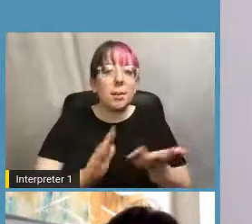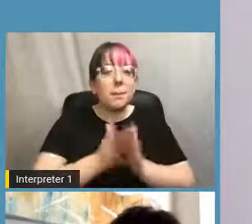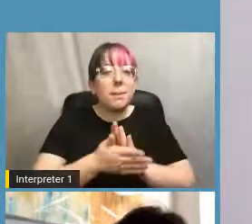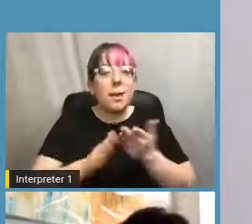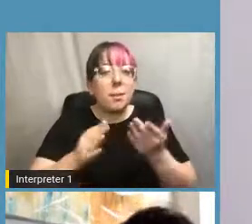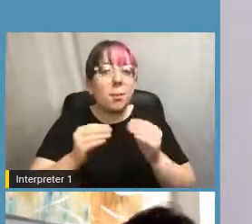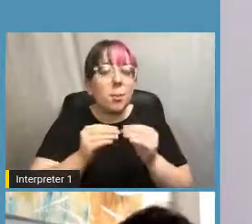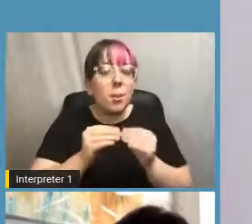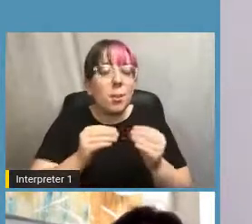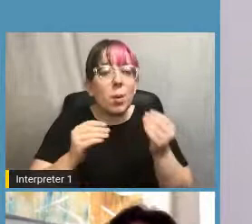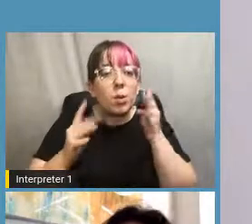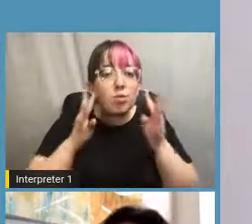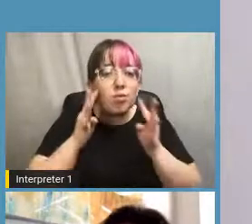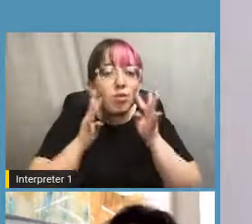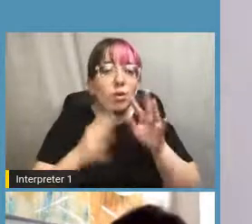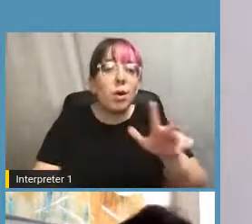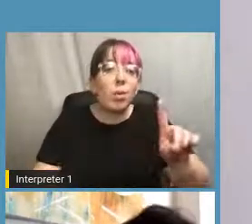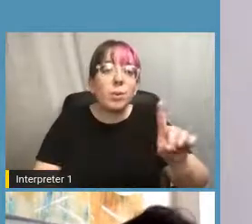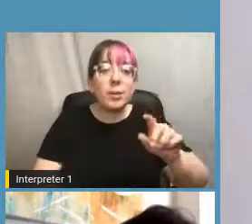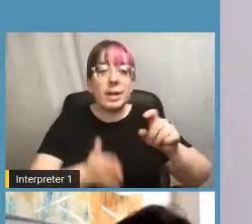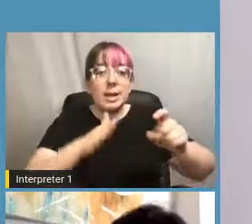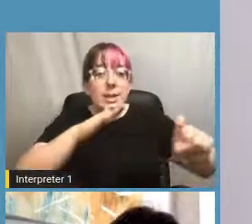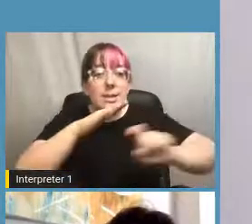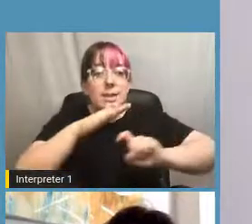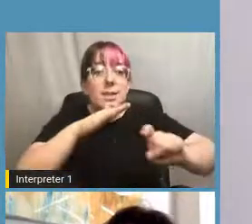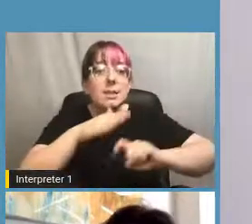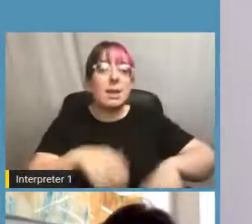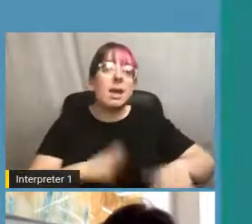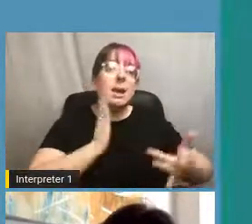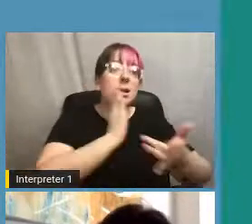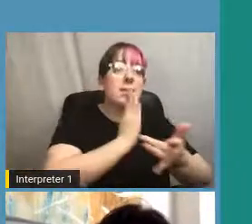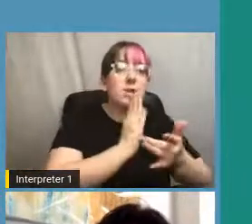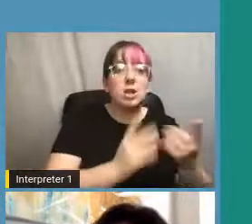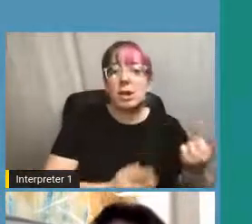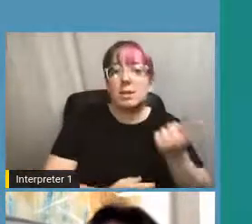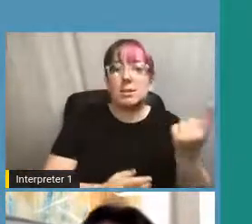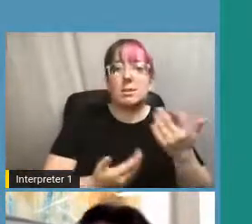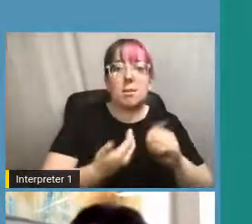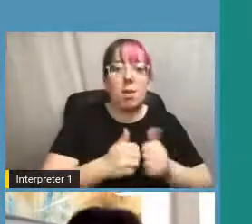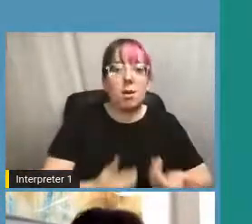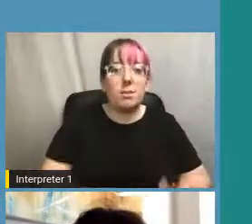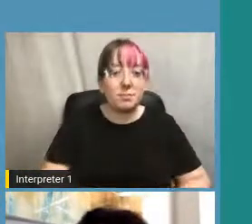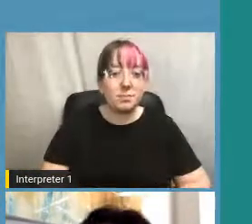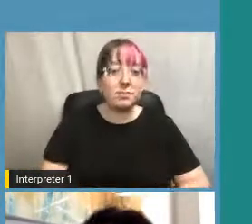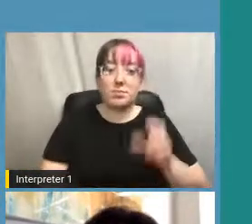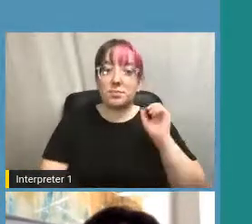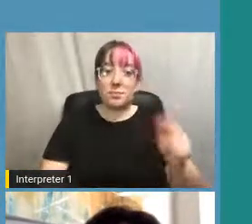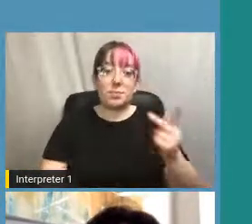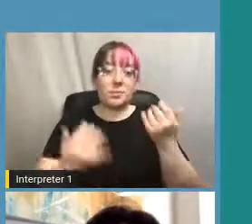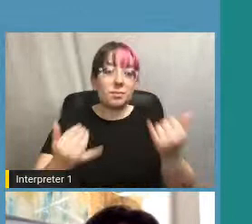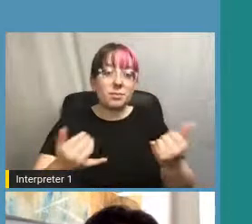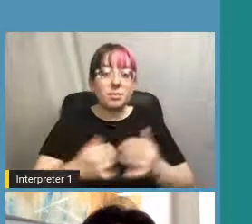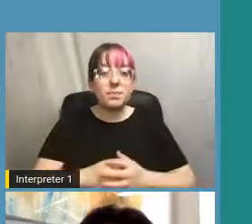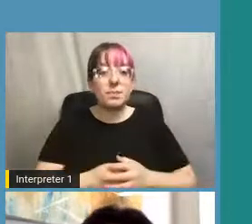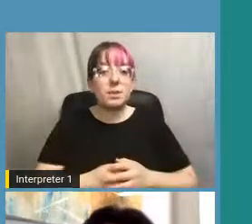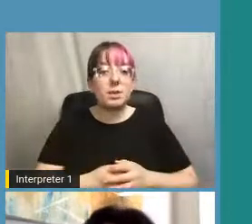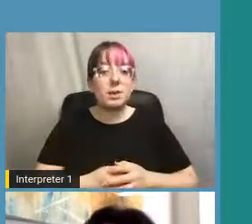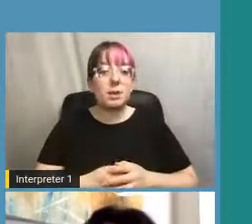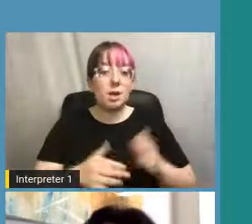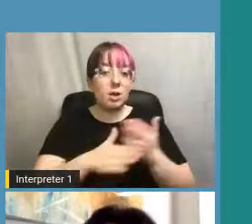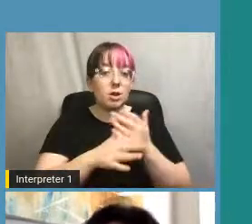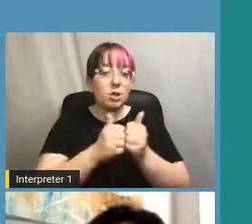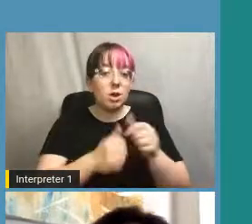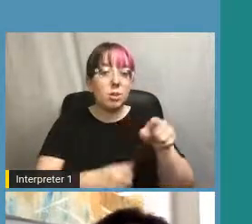it's 3D scanned or digitized in one way or another. Okay, now I want to share with you a few